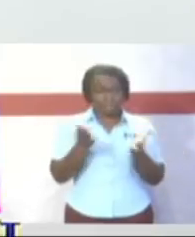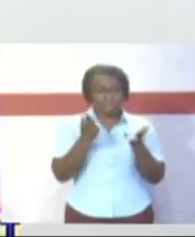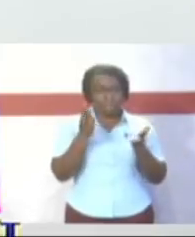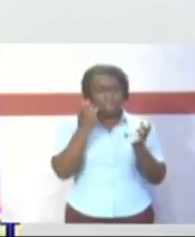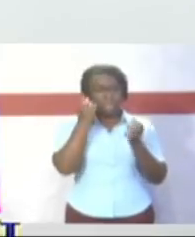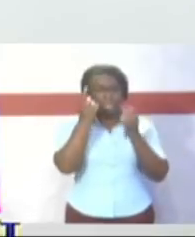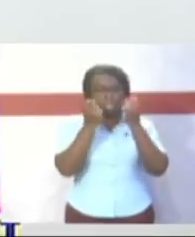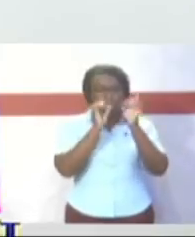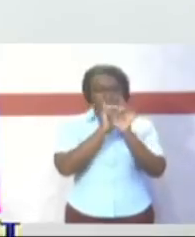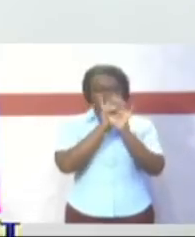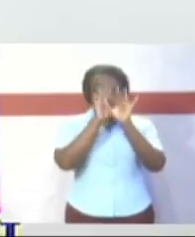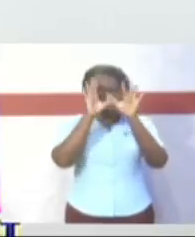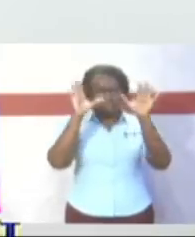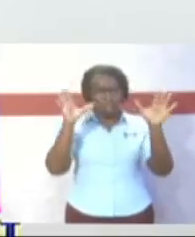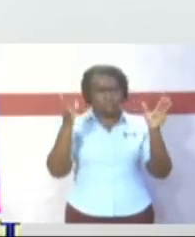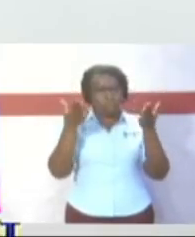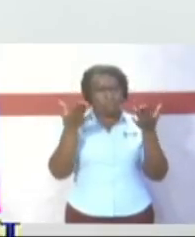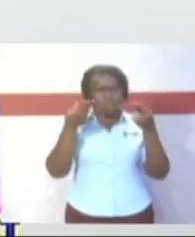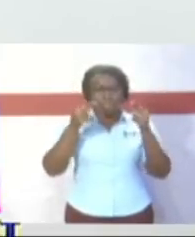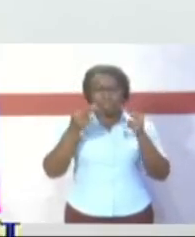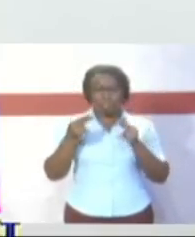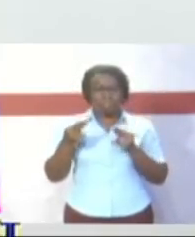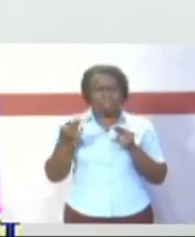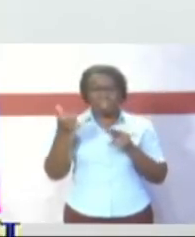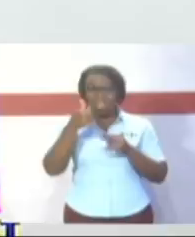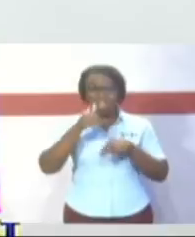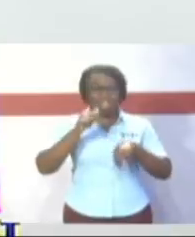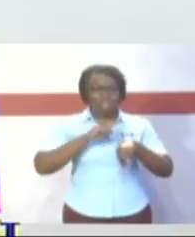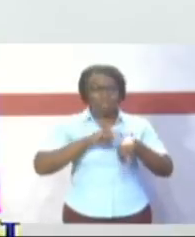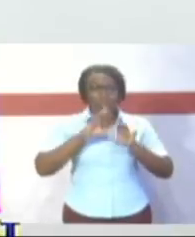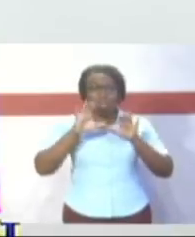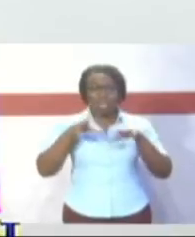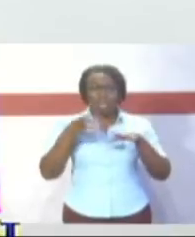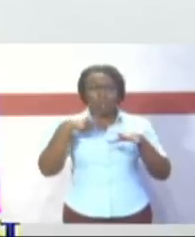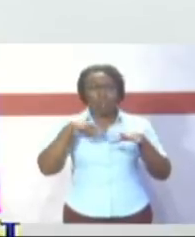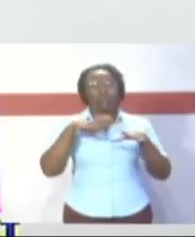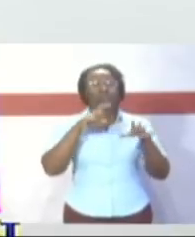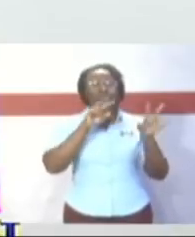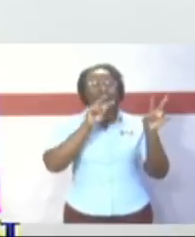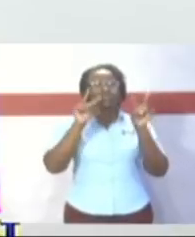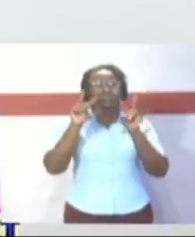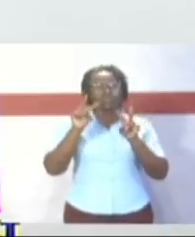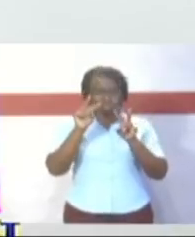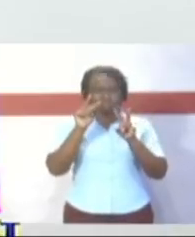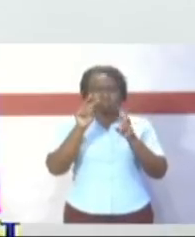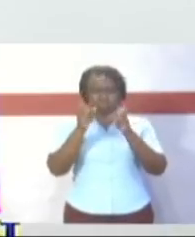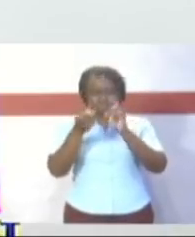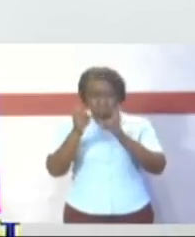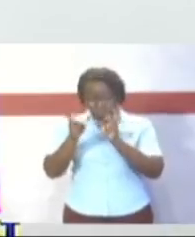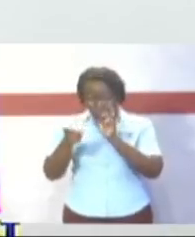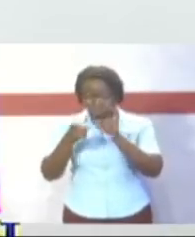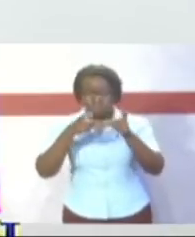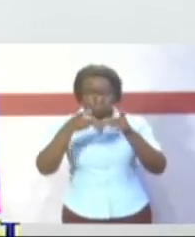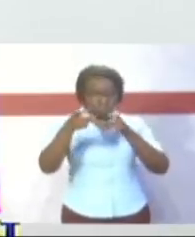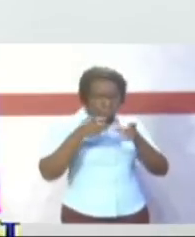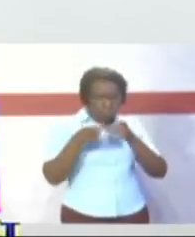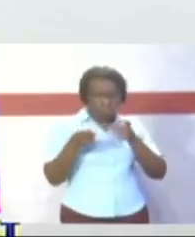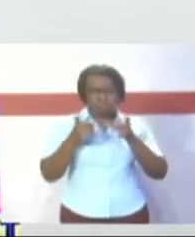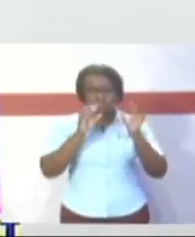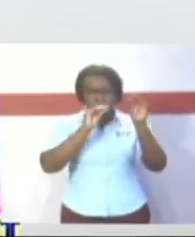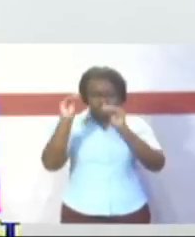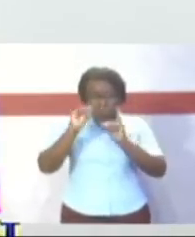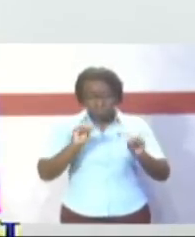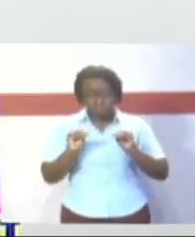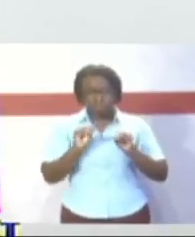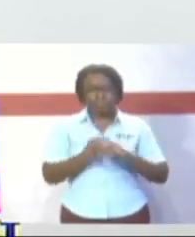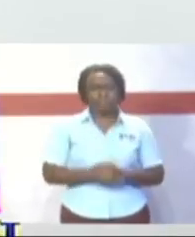happening at any given time so that we can appropriately manage incident management so that we mobilize resources